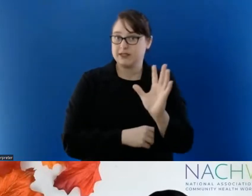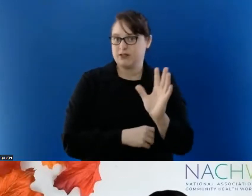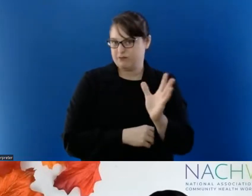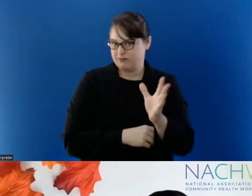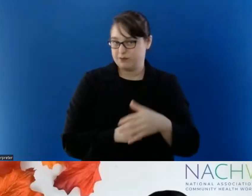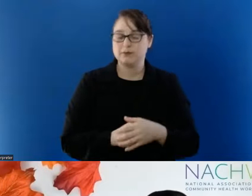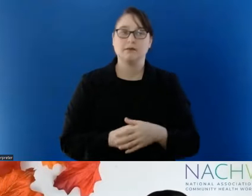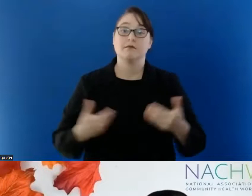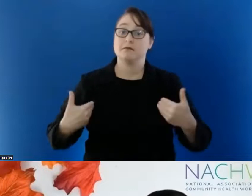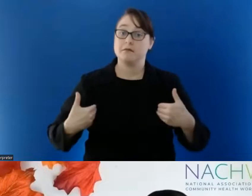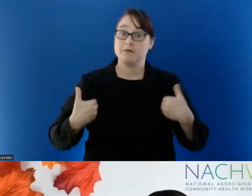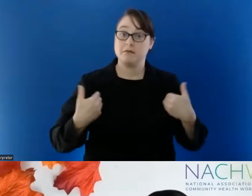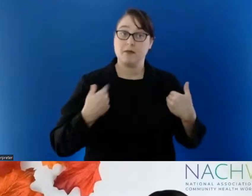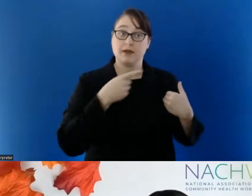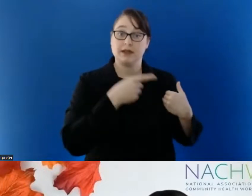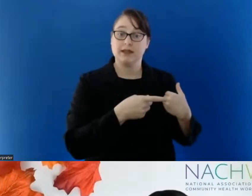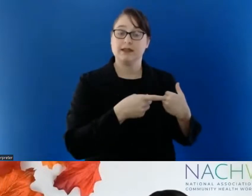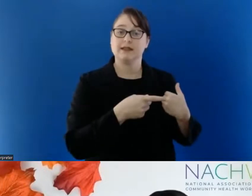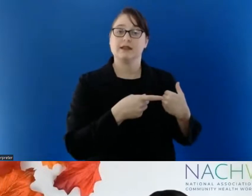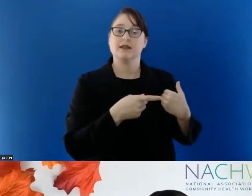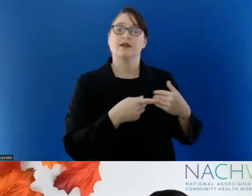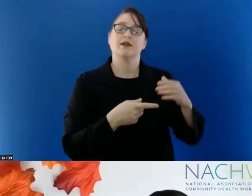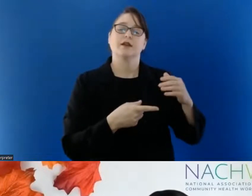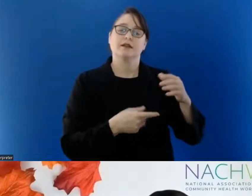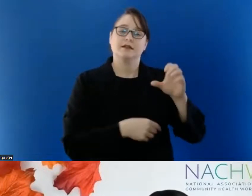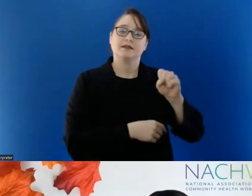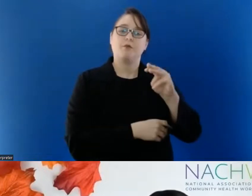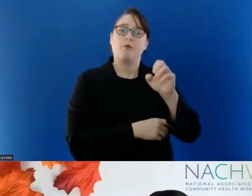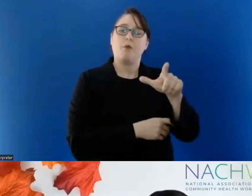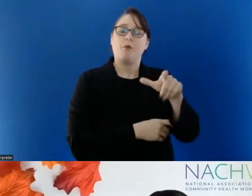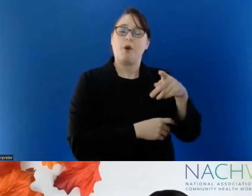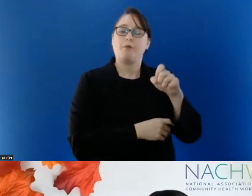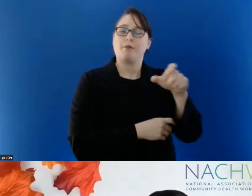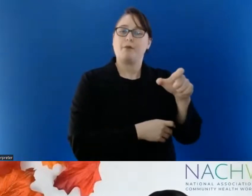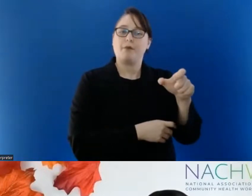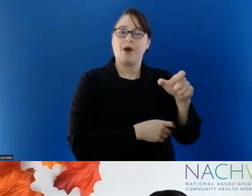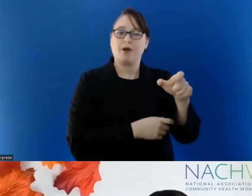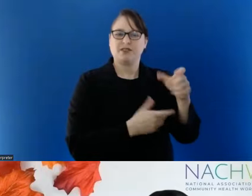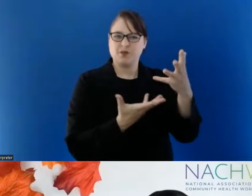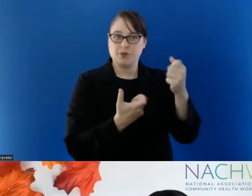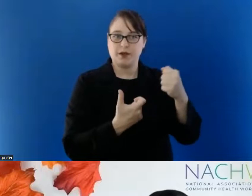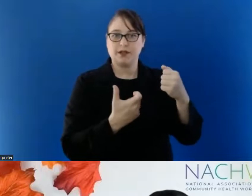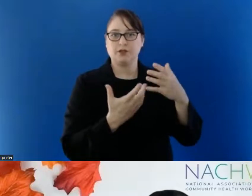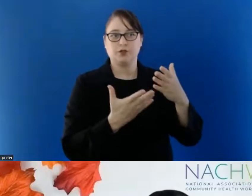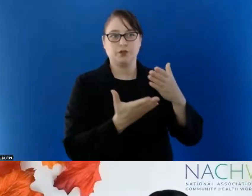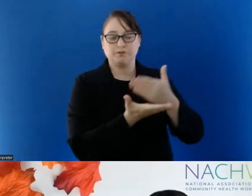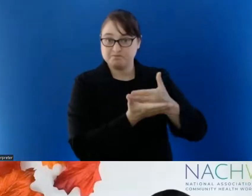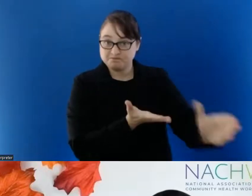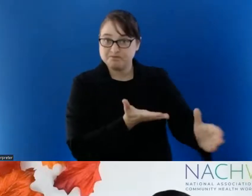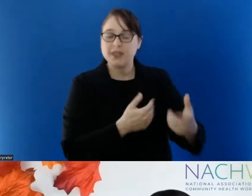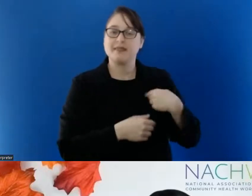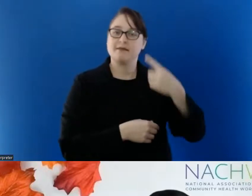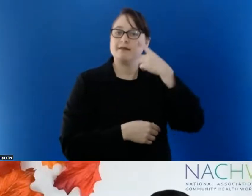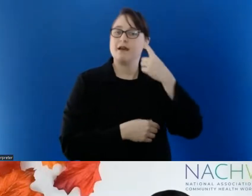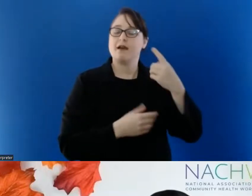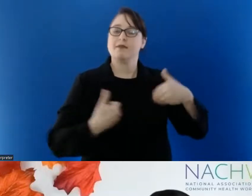the smallpox eradication effort back there. There was a lot of attention and panic focused on it because they thought these monkeys got smallpox. It